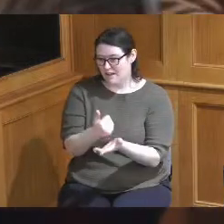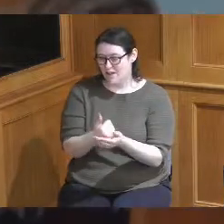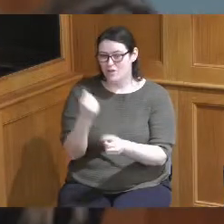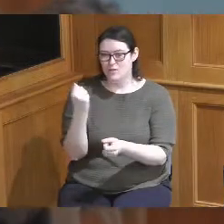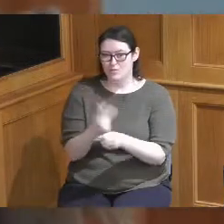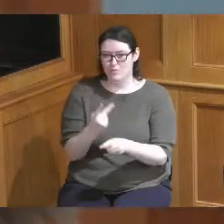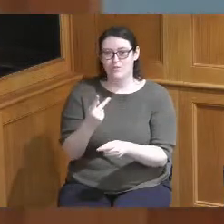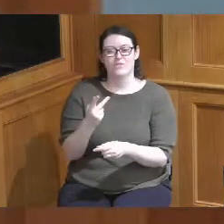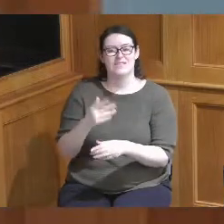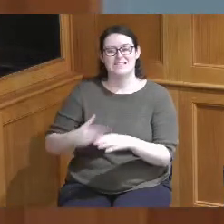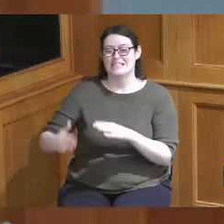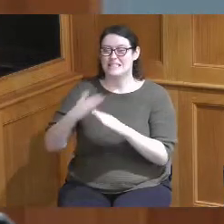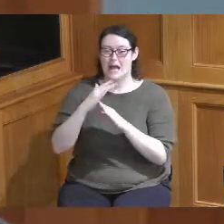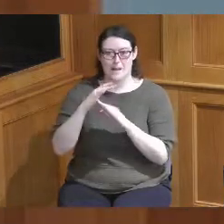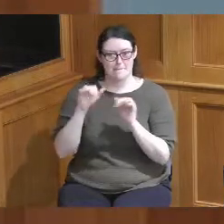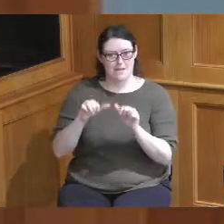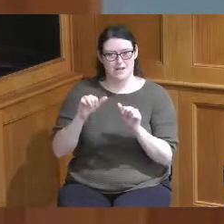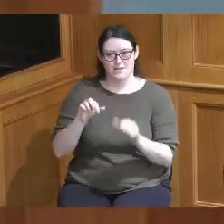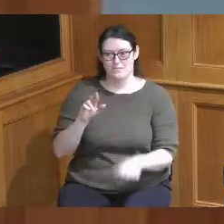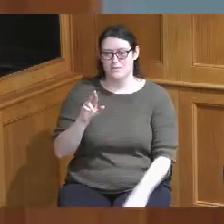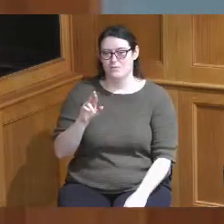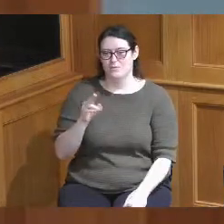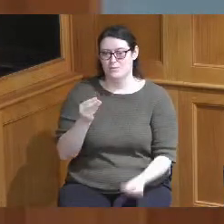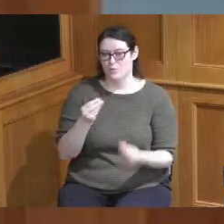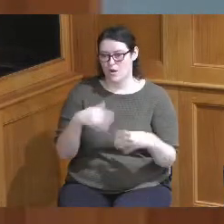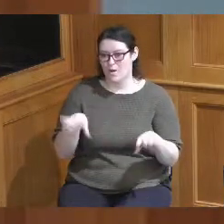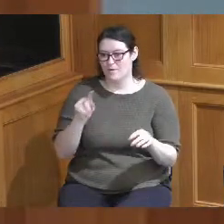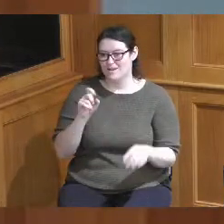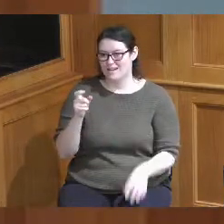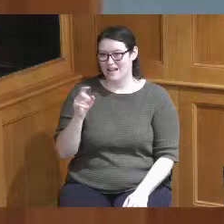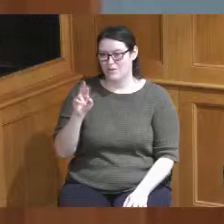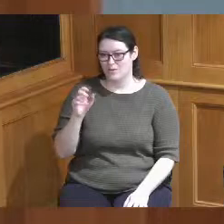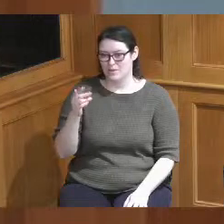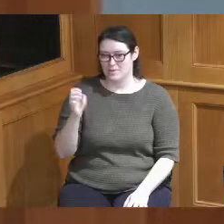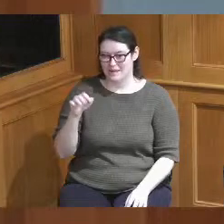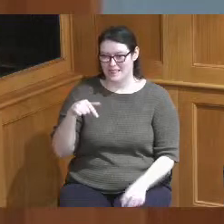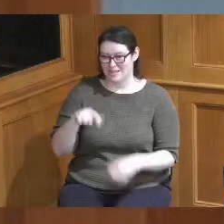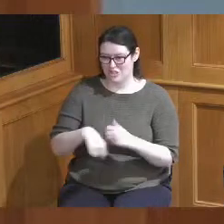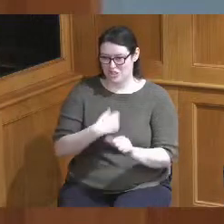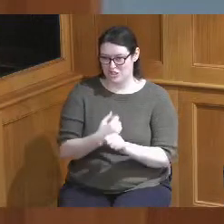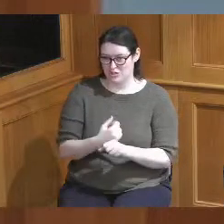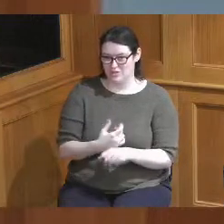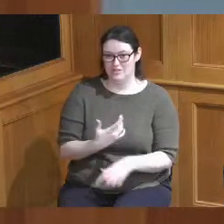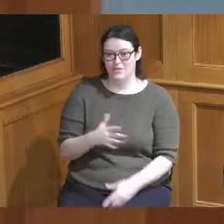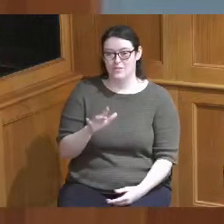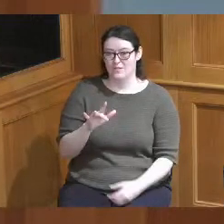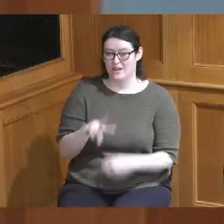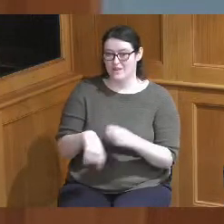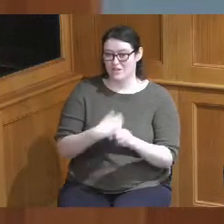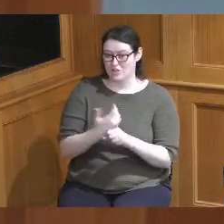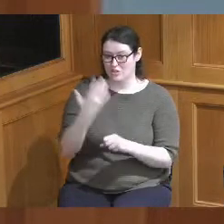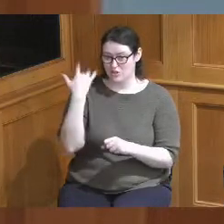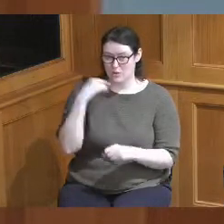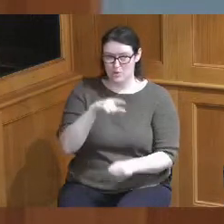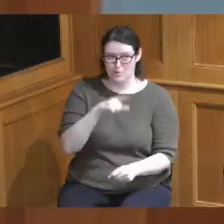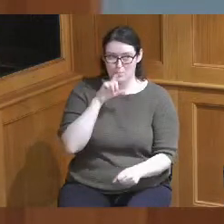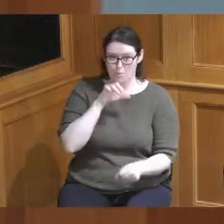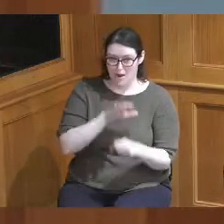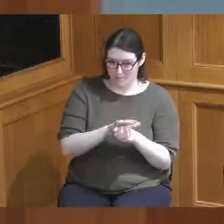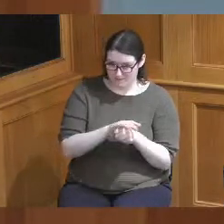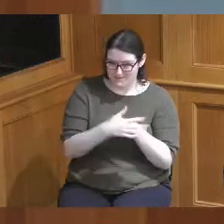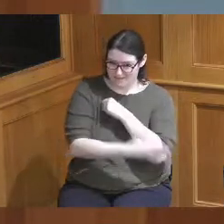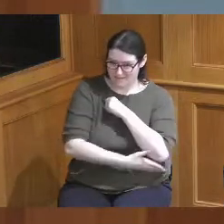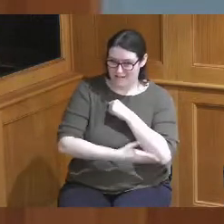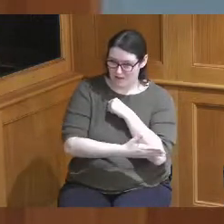possible property tax rebate this year. Over 25 years ago, this county made a promise to homeowners, a promise